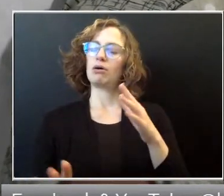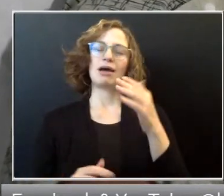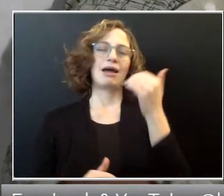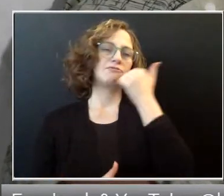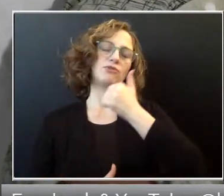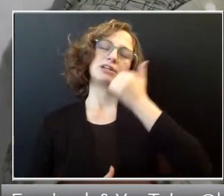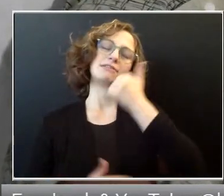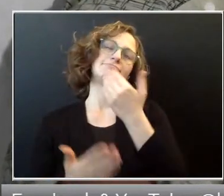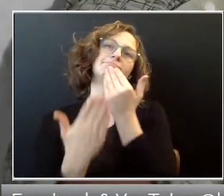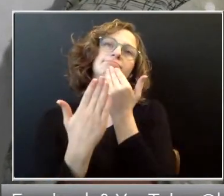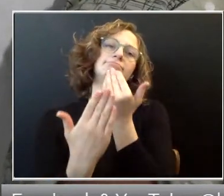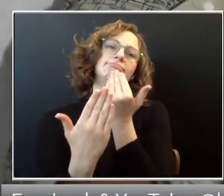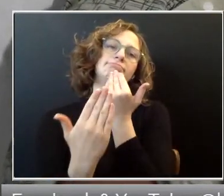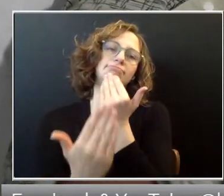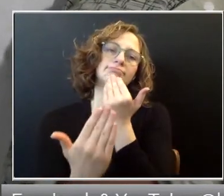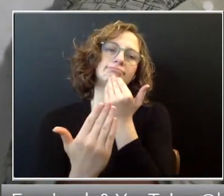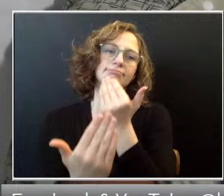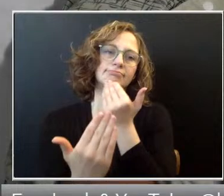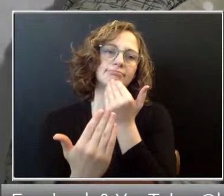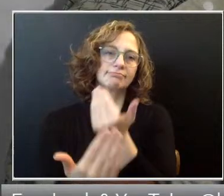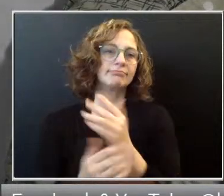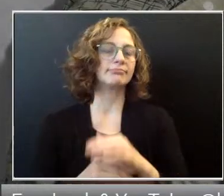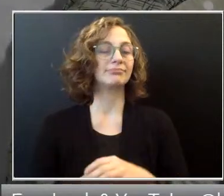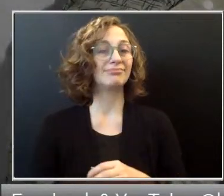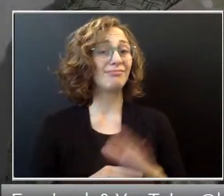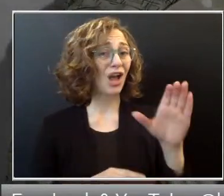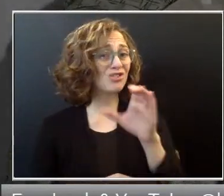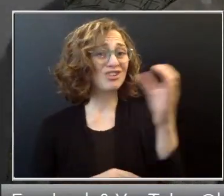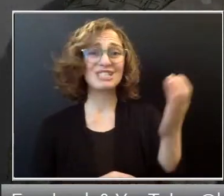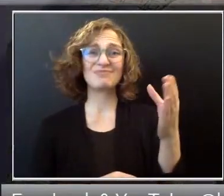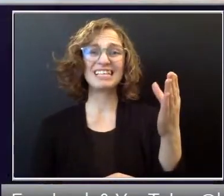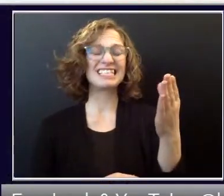grateful. And Christmas will never be the same.